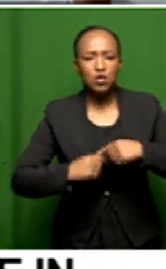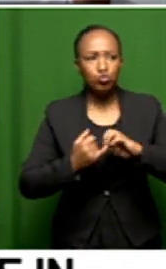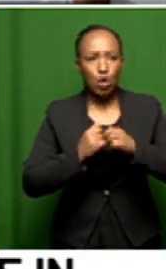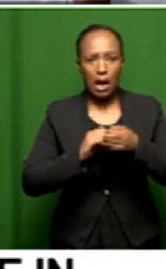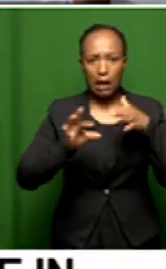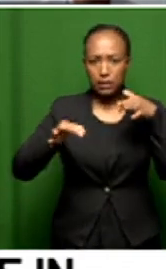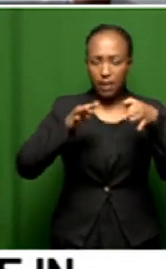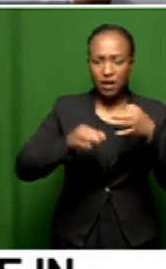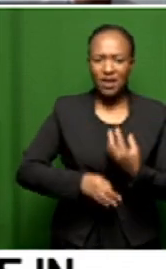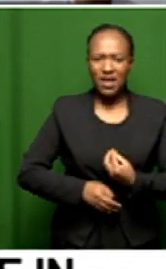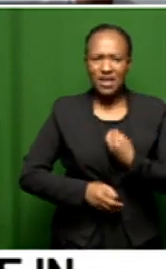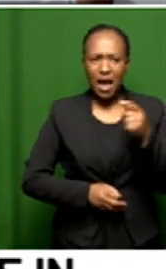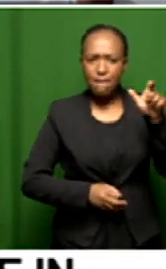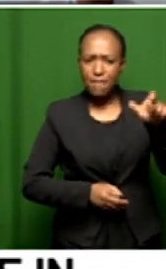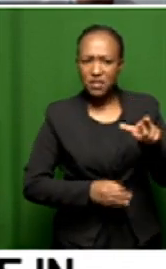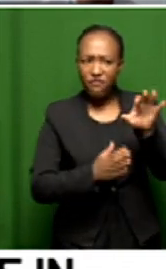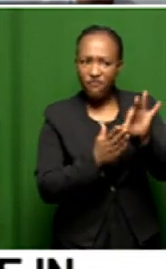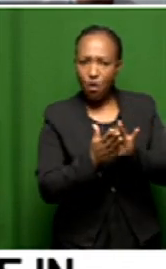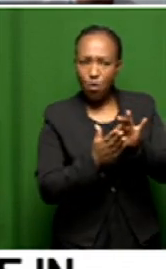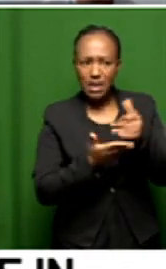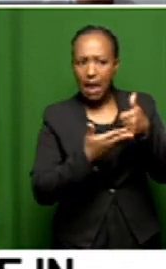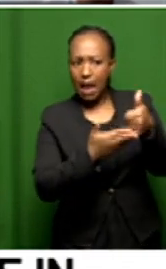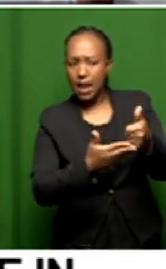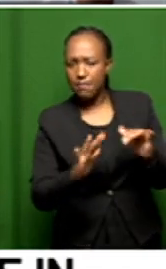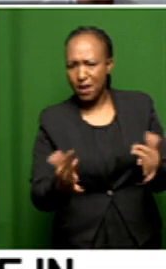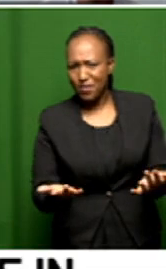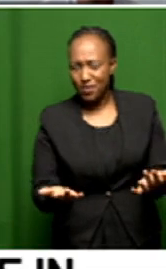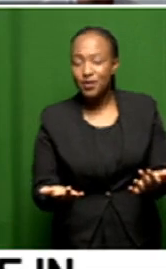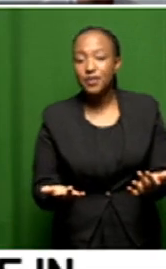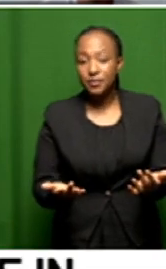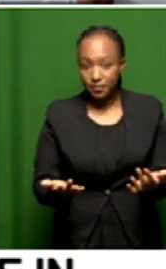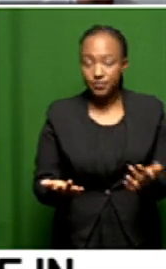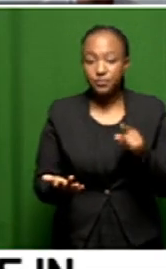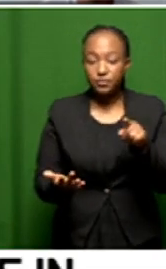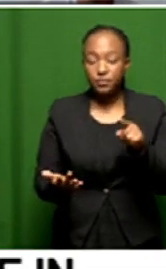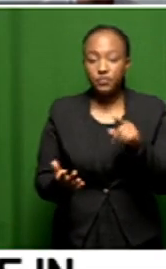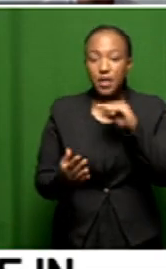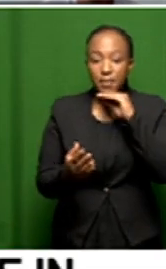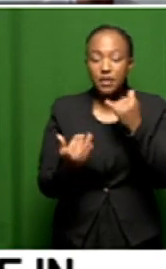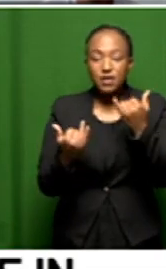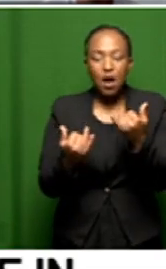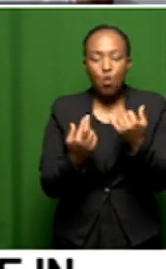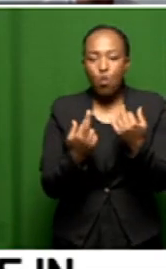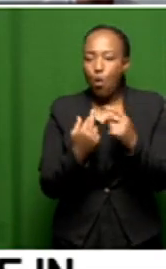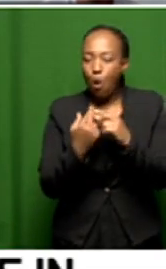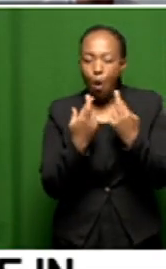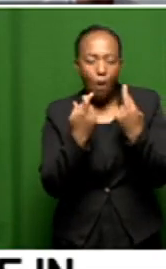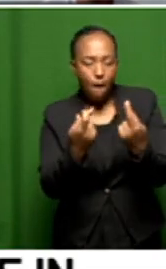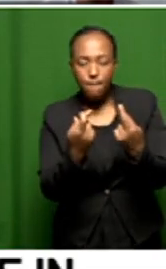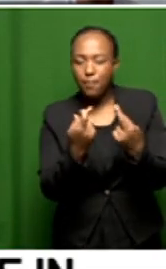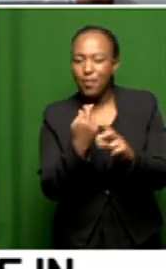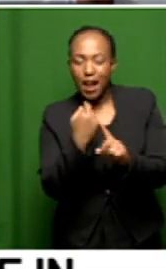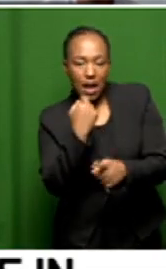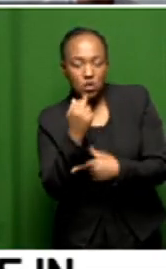explain how a young person voting will even assist them. So this in essence becomes then our last hope in getting young